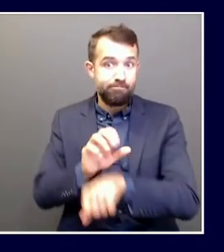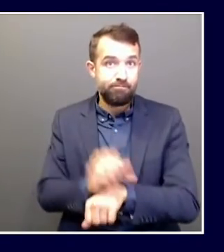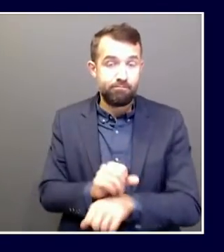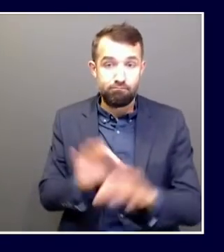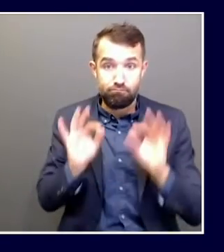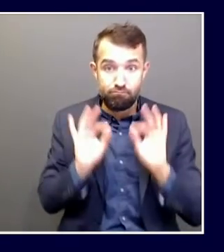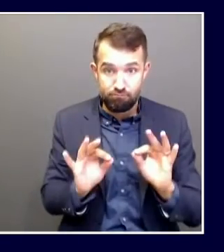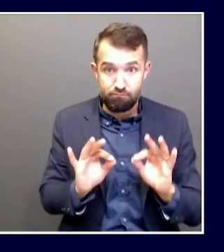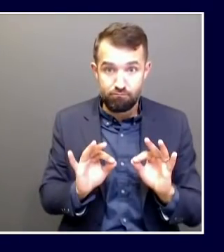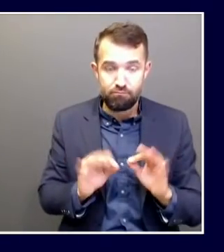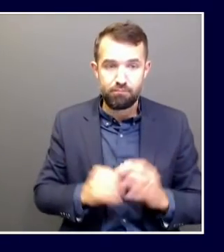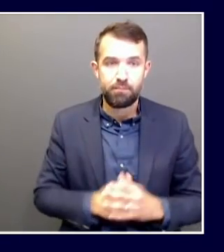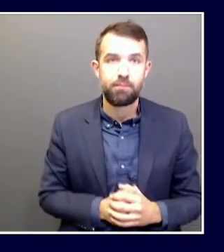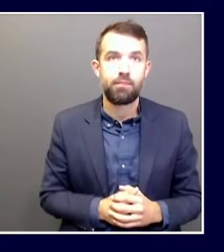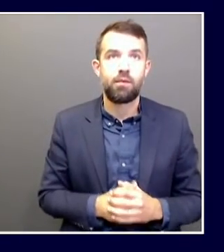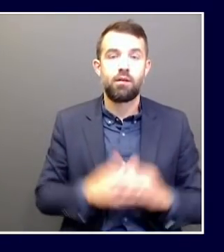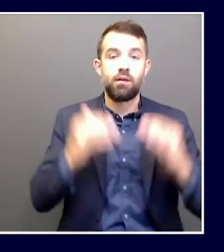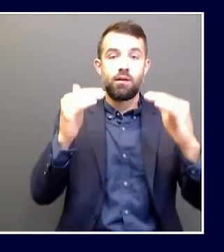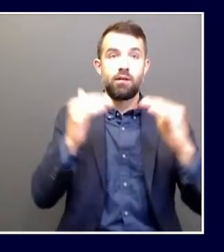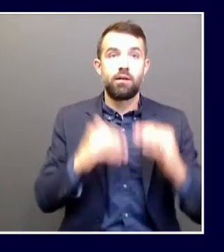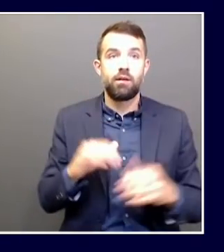me go to Chris Costa next.